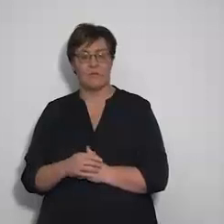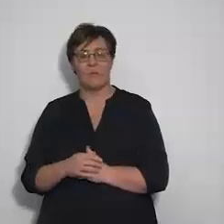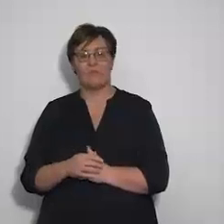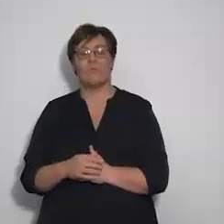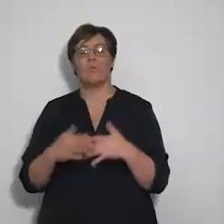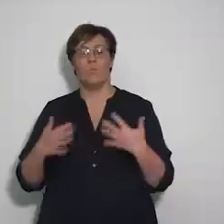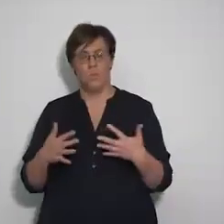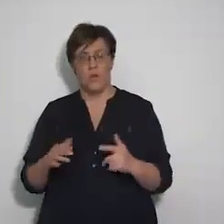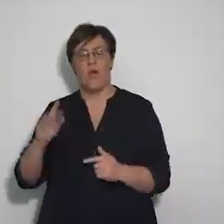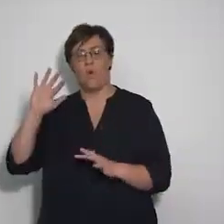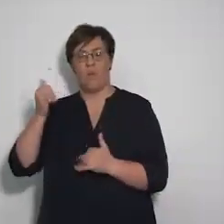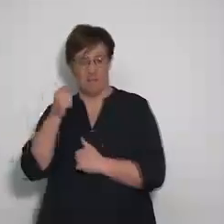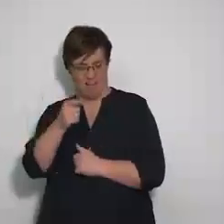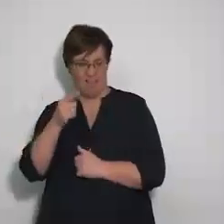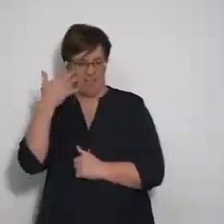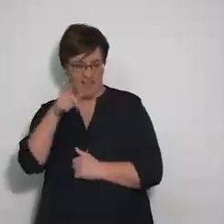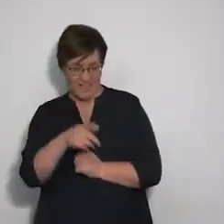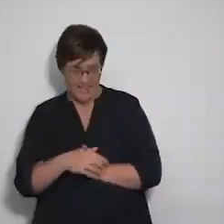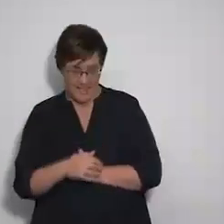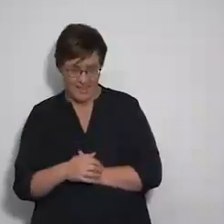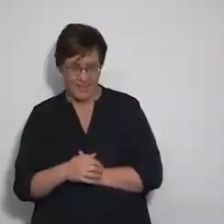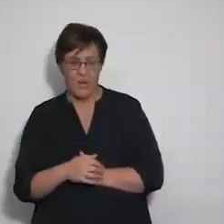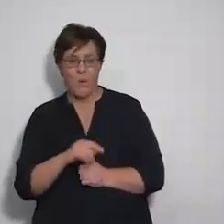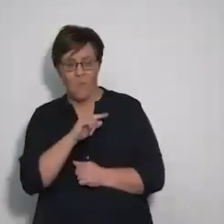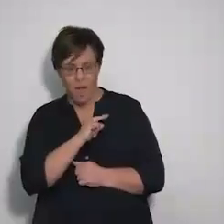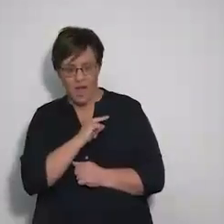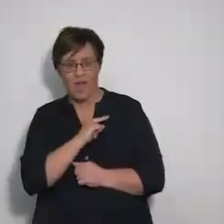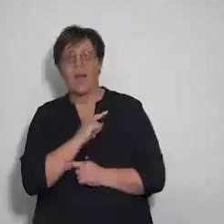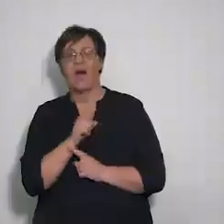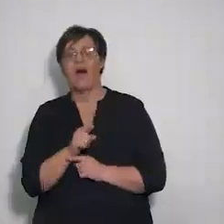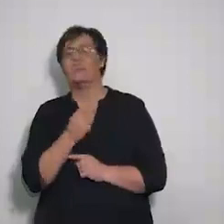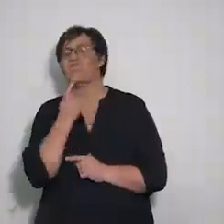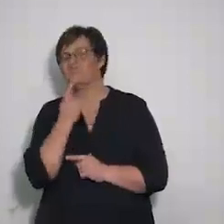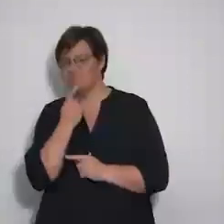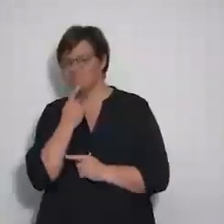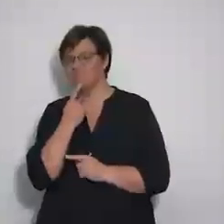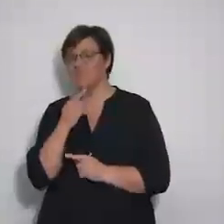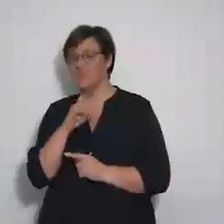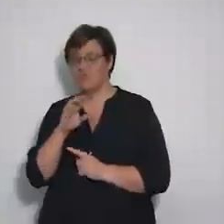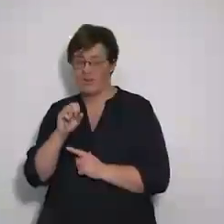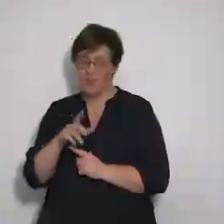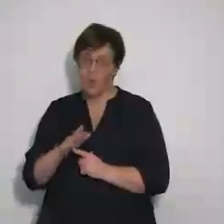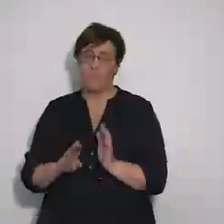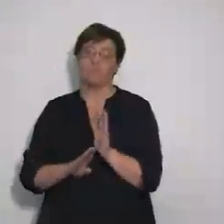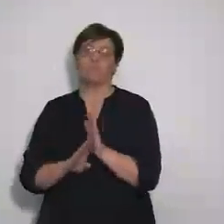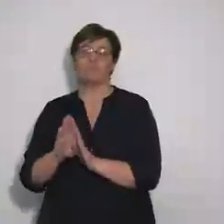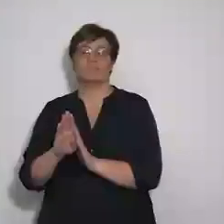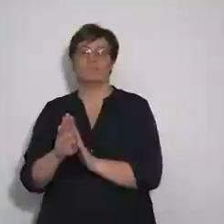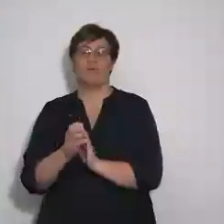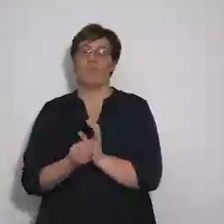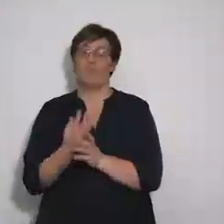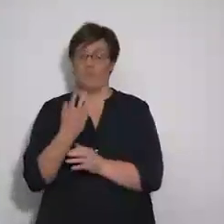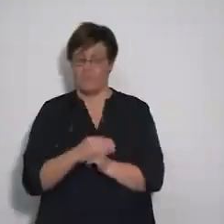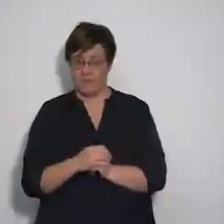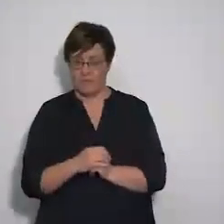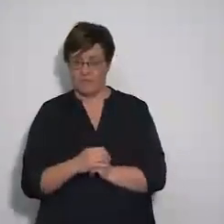is very, very familiar to you from our exploration of geometric or